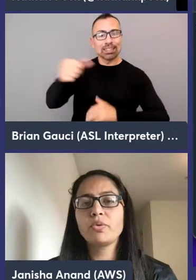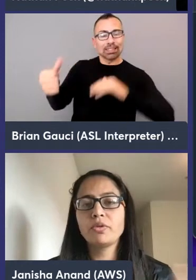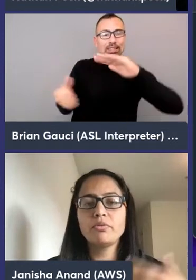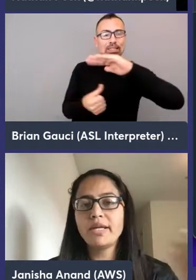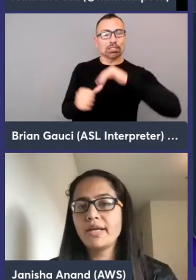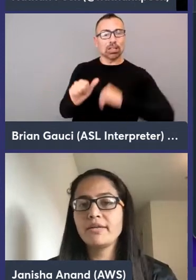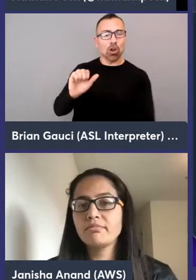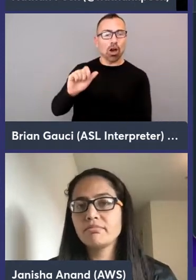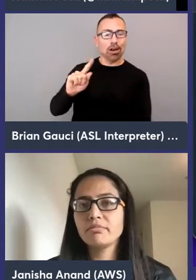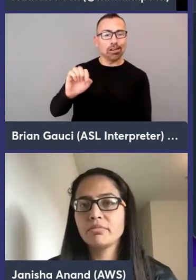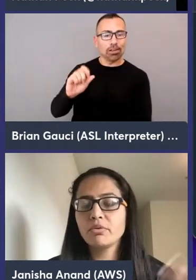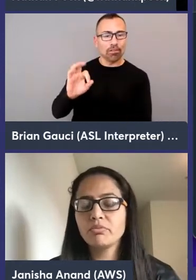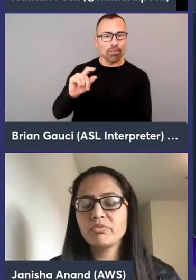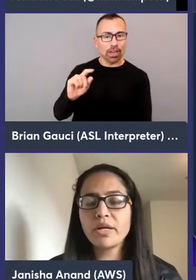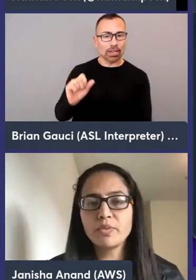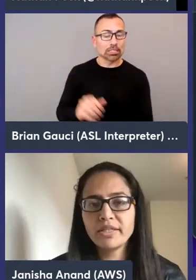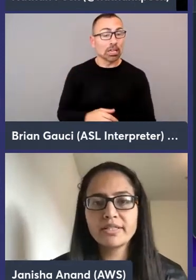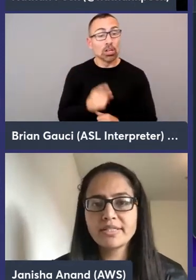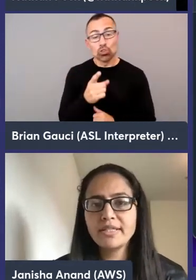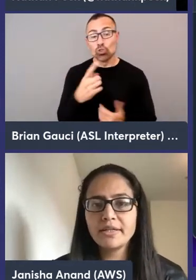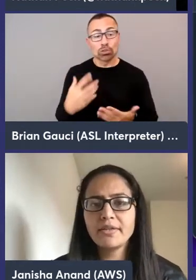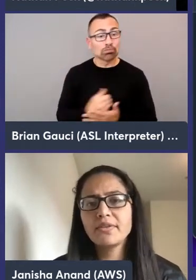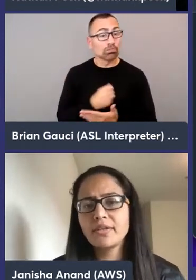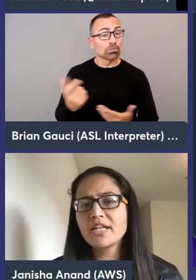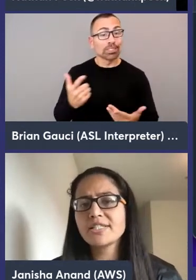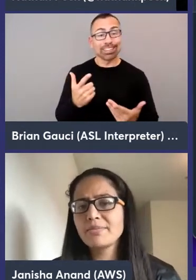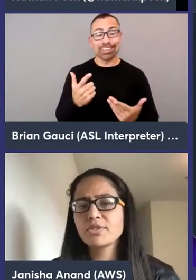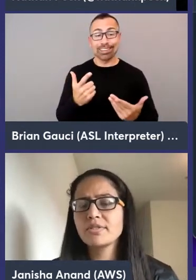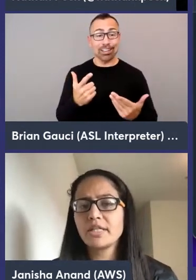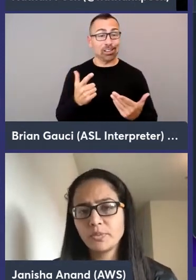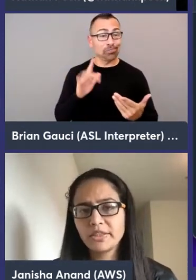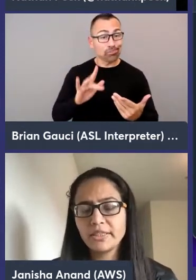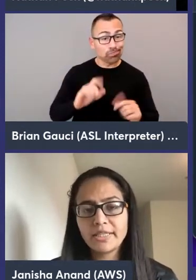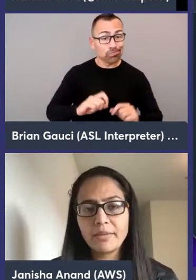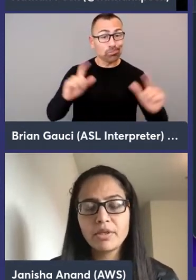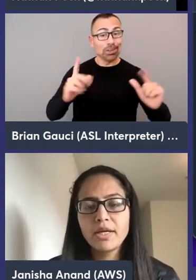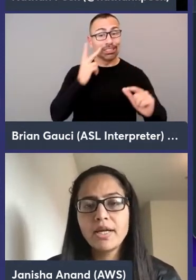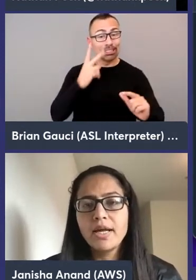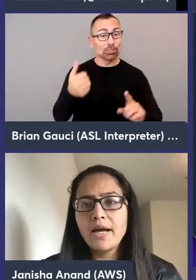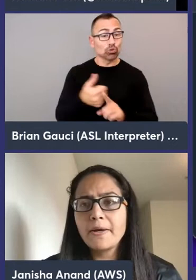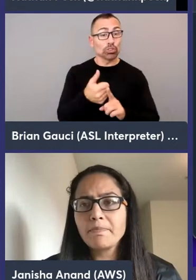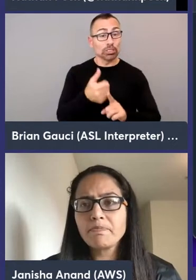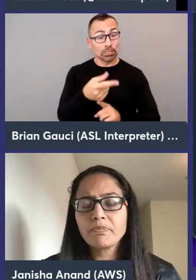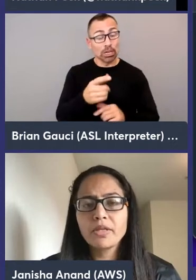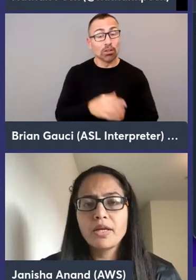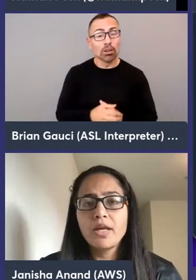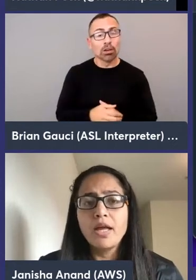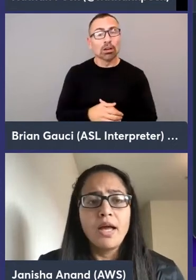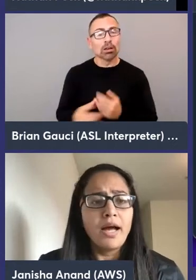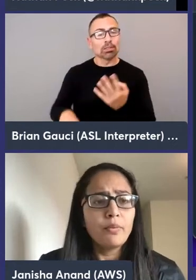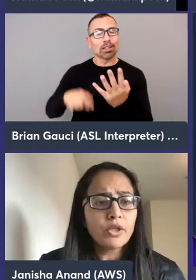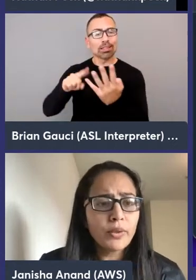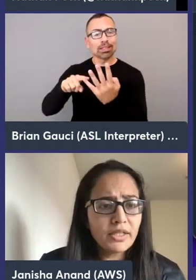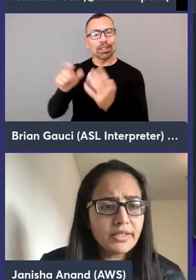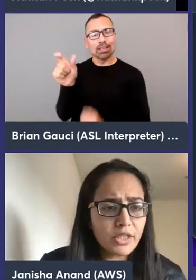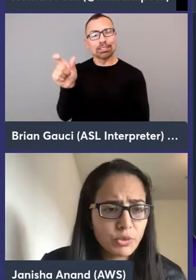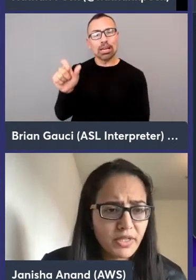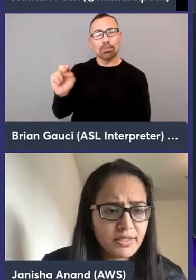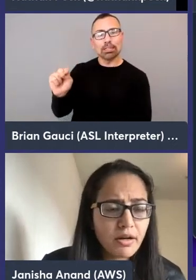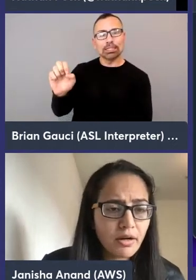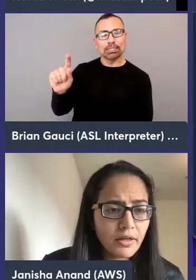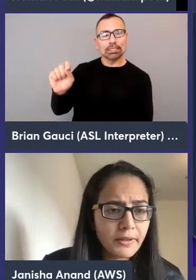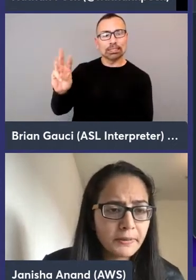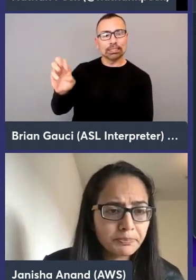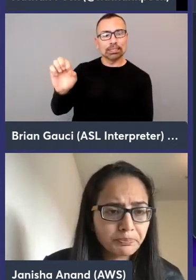for, and run with it and see it. And the last tab is the networking tab. I want to quickly touch